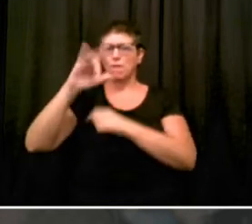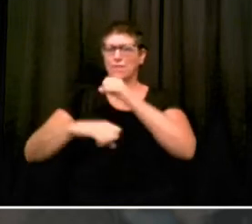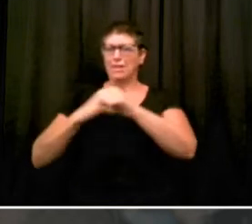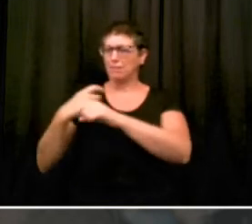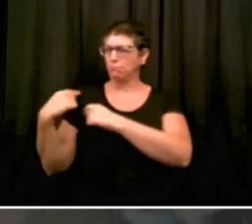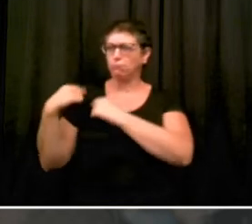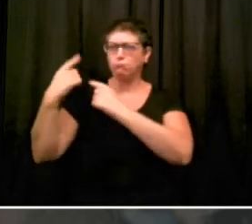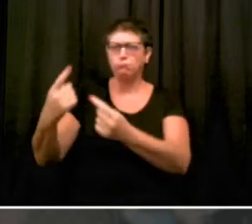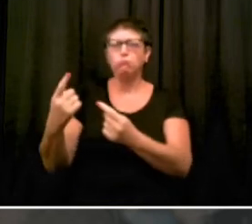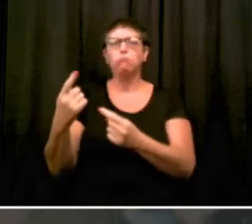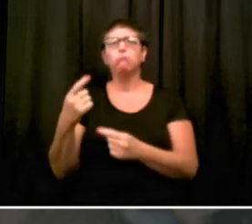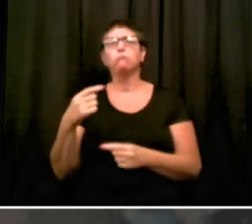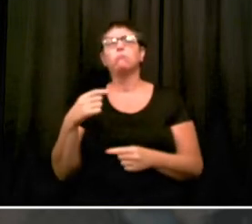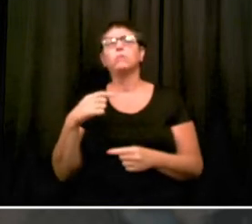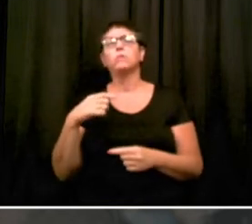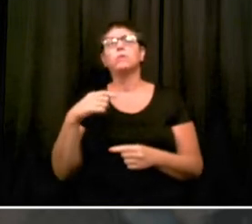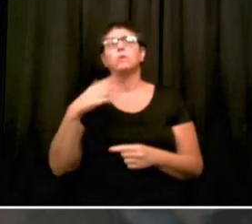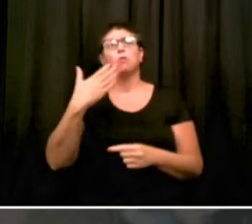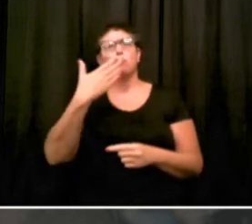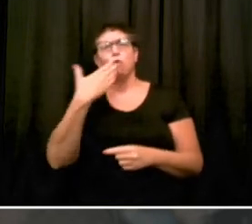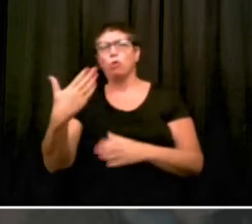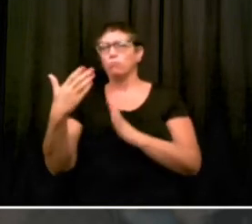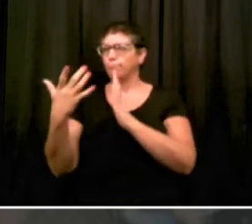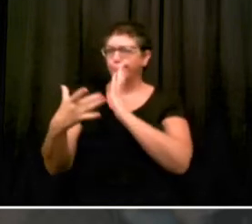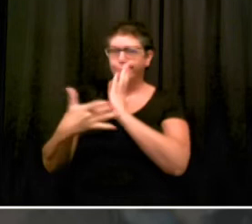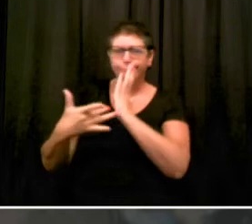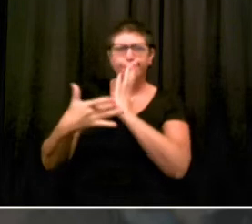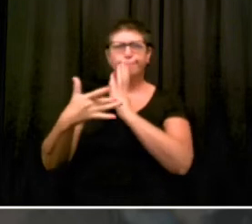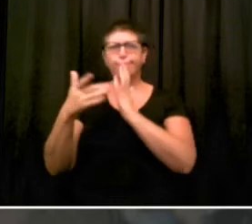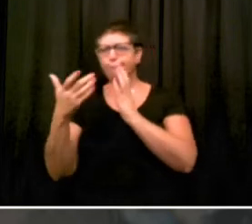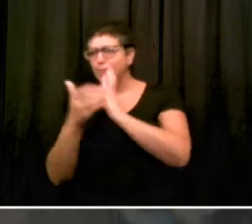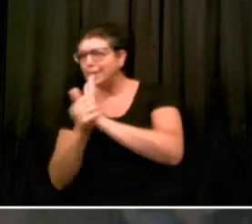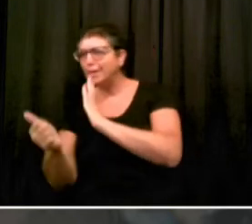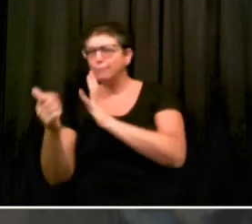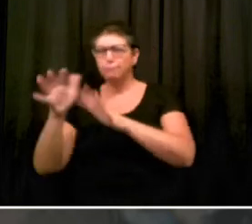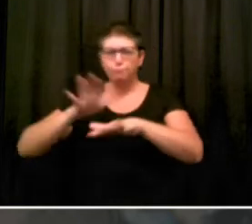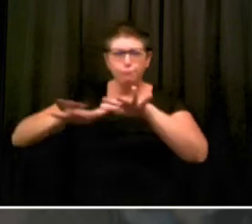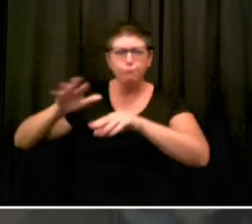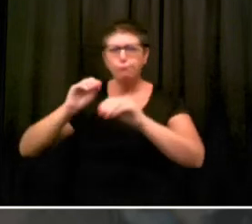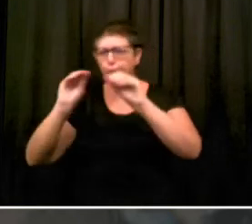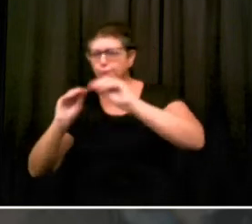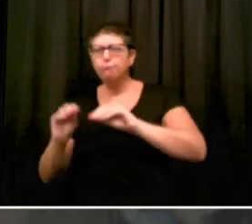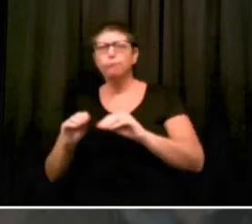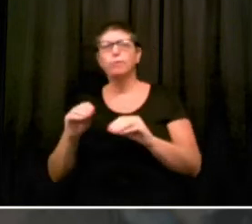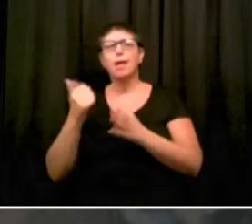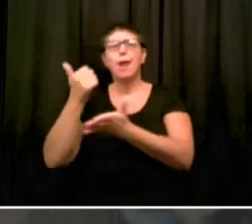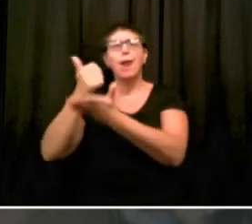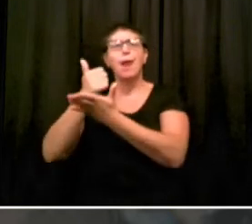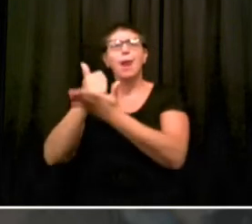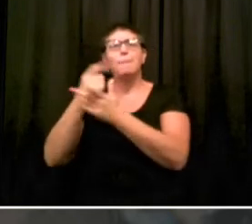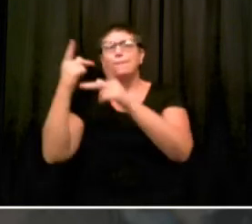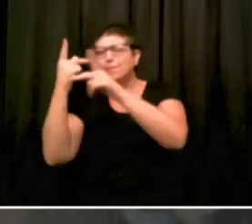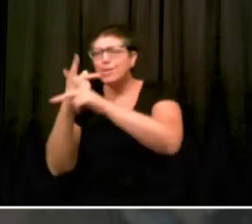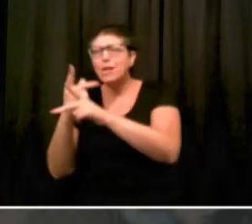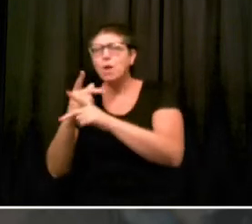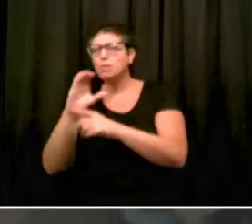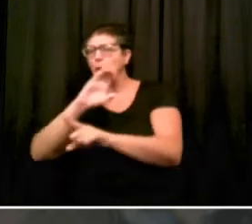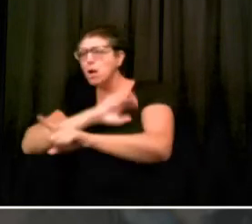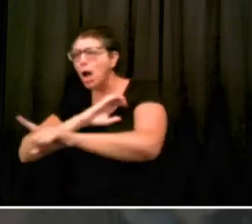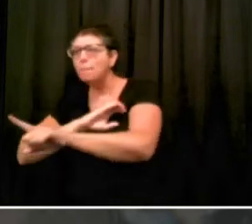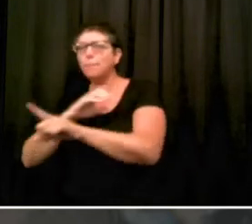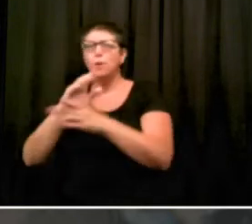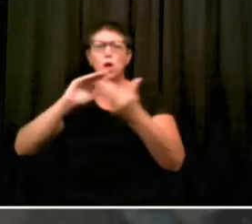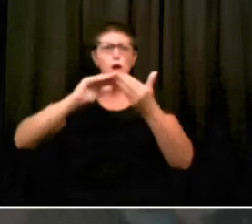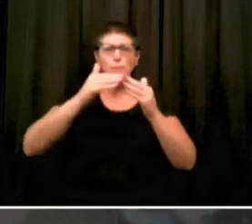measure how the NYPD is doing in its relationship with communities and how to improve that relationship. And